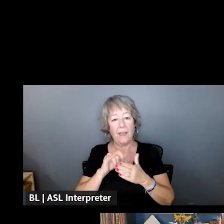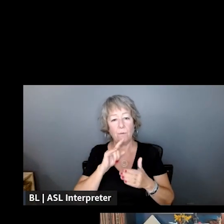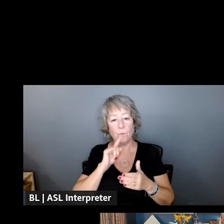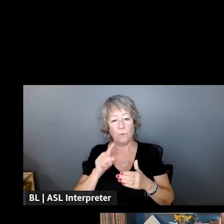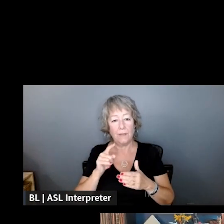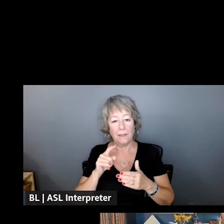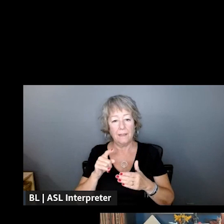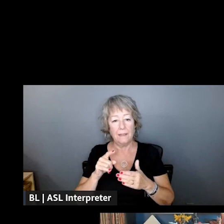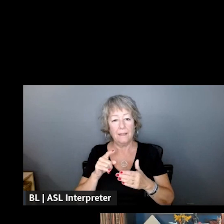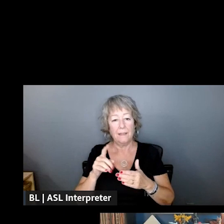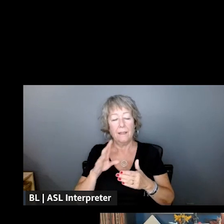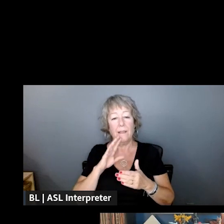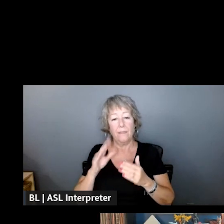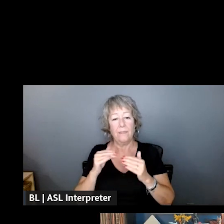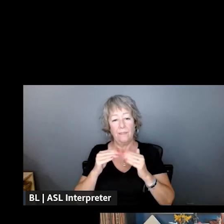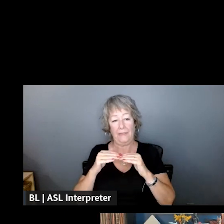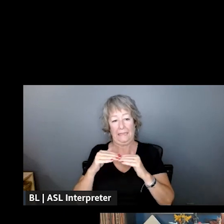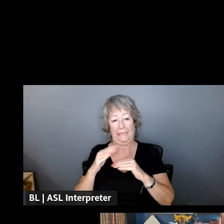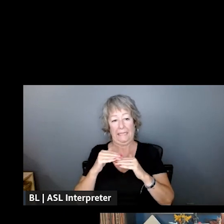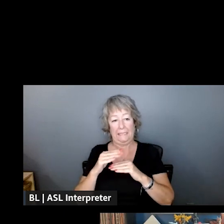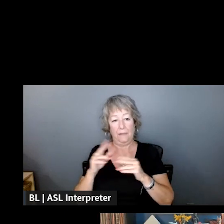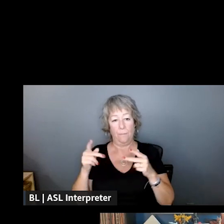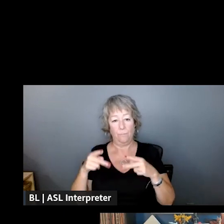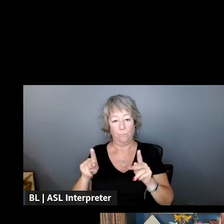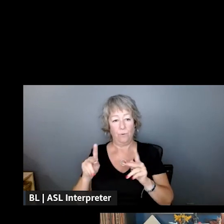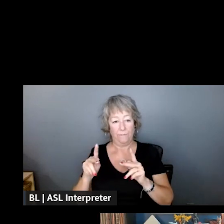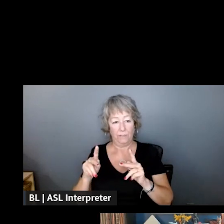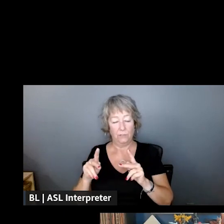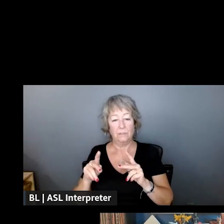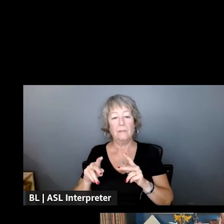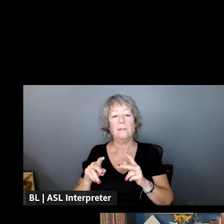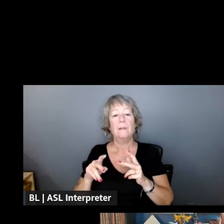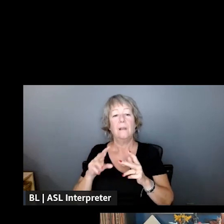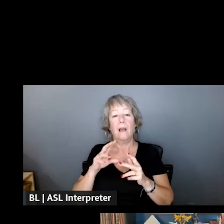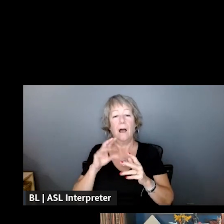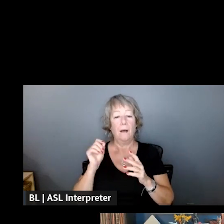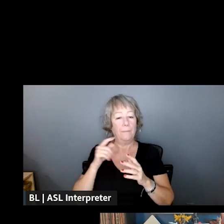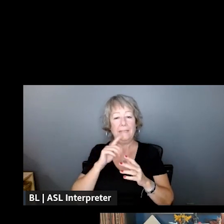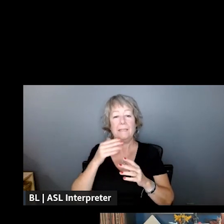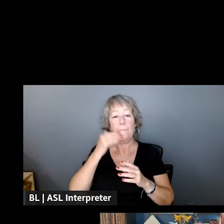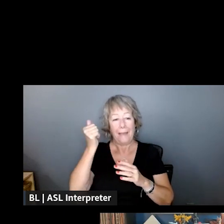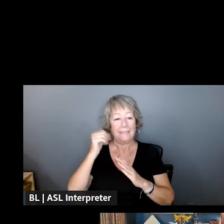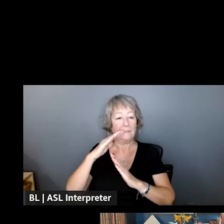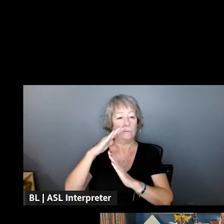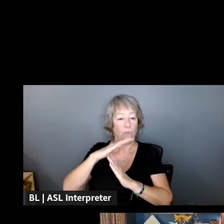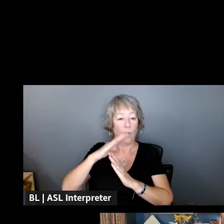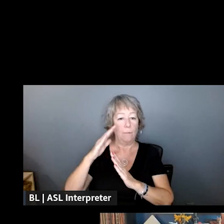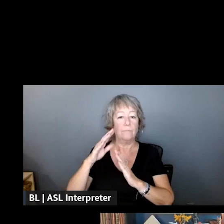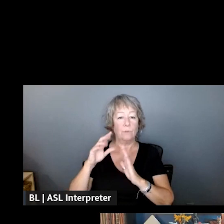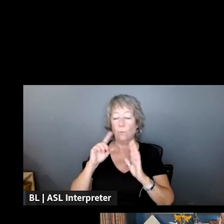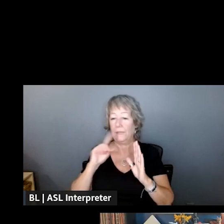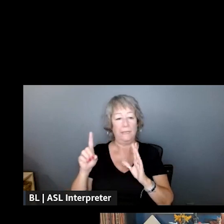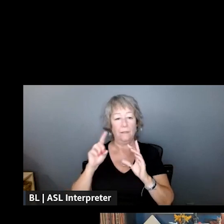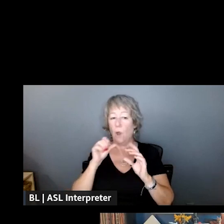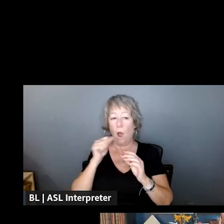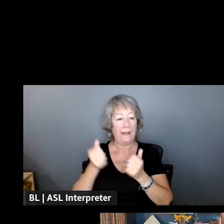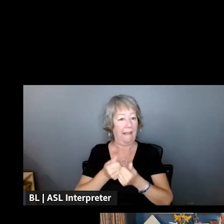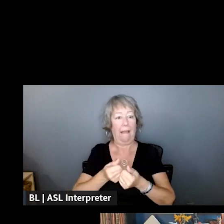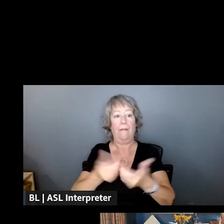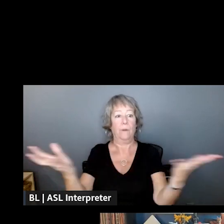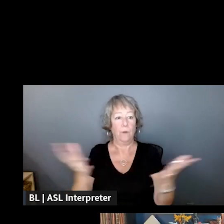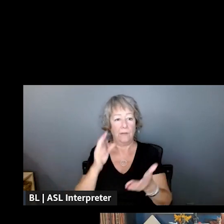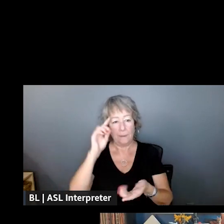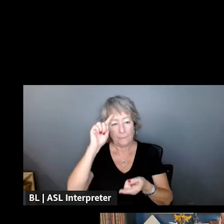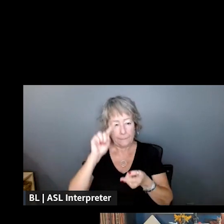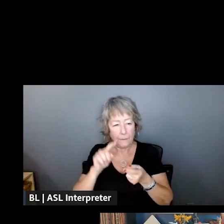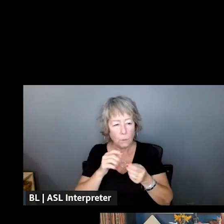and correct access to data is probably at the top of best practices. So we covered that. Artie or Molly,